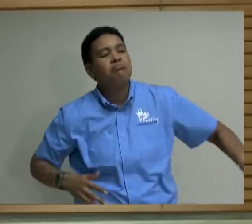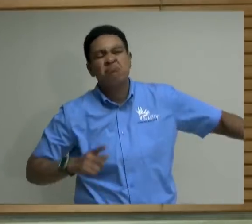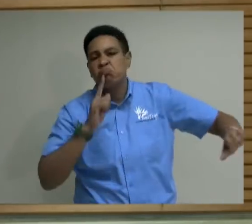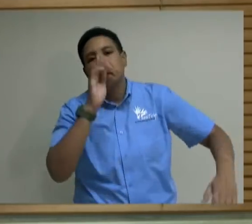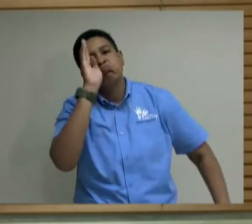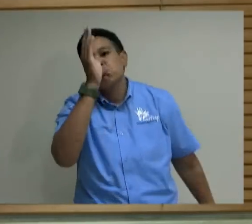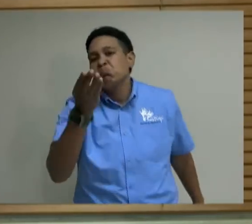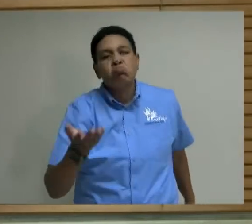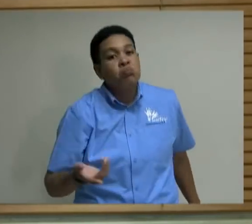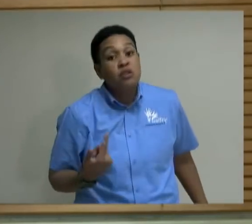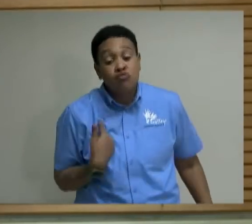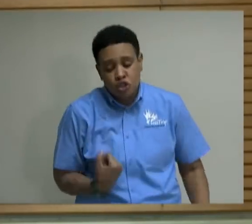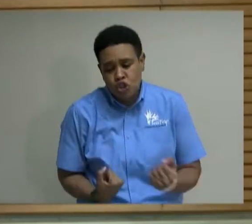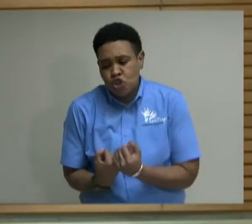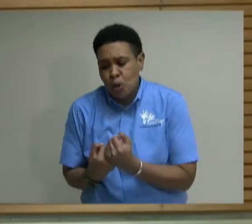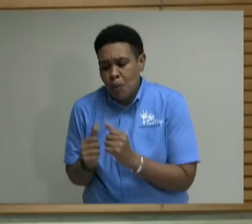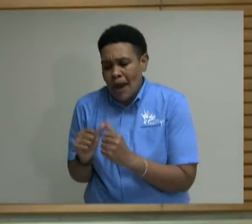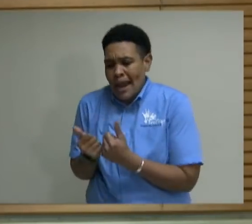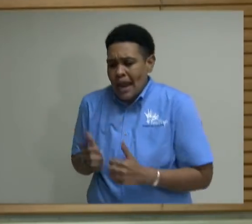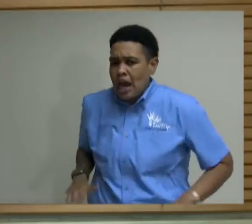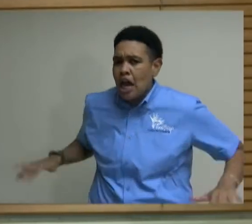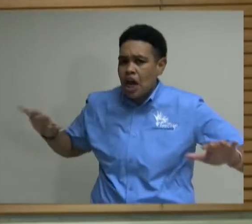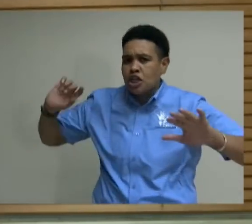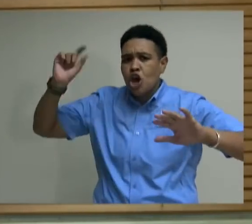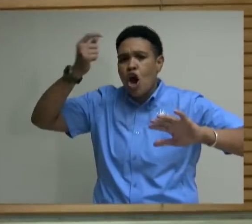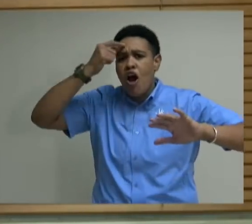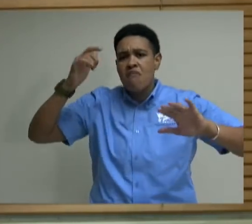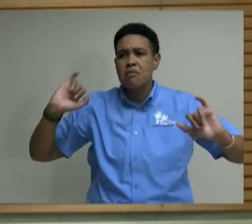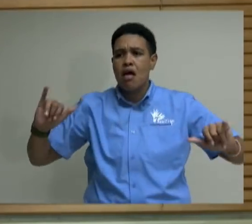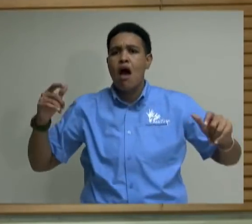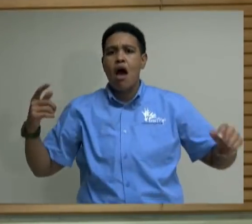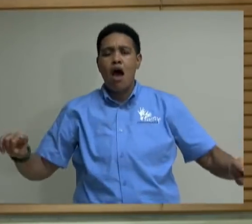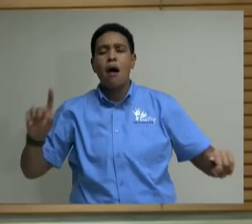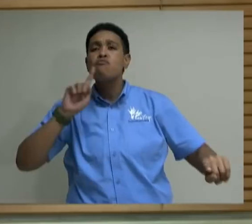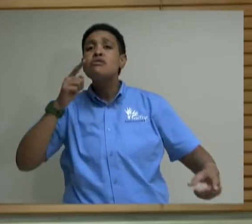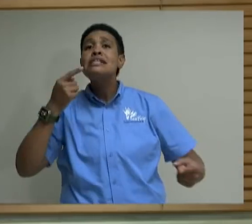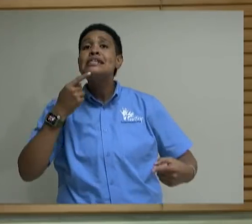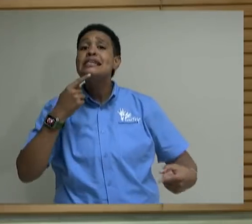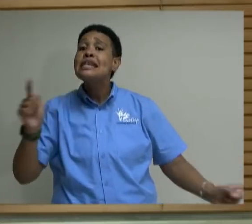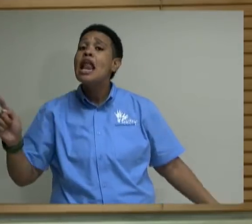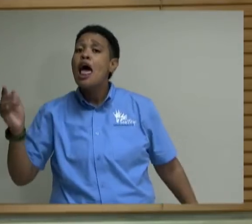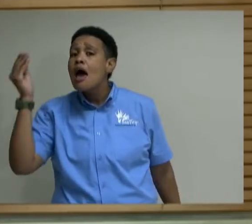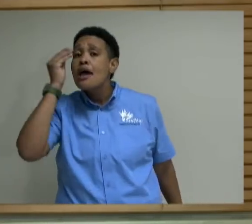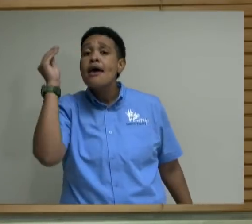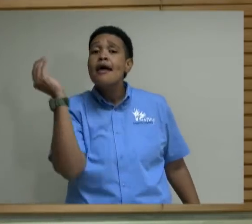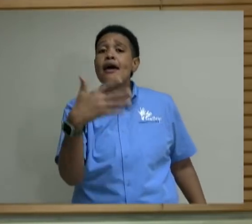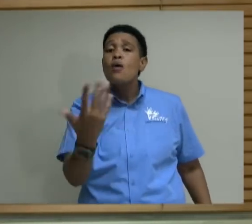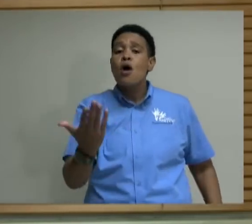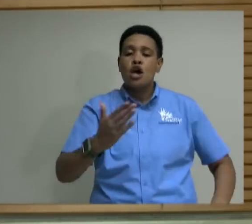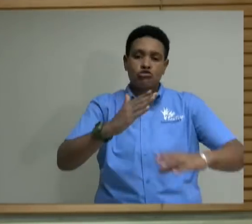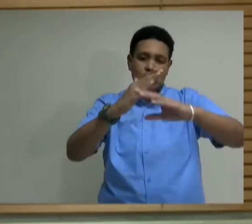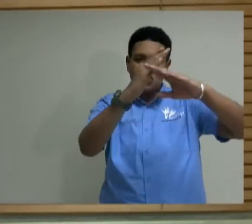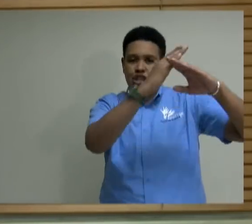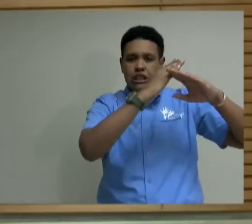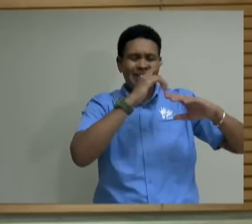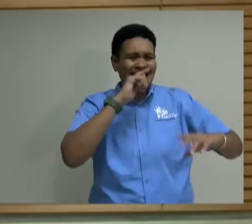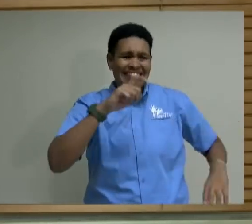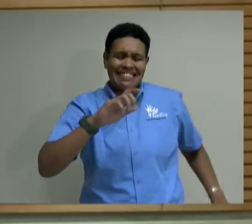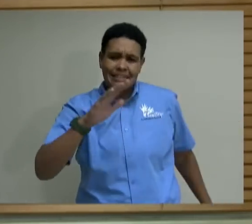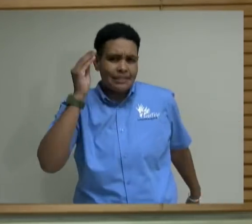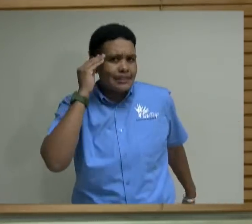the supporting agencies, the government of the day in declaring the restrictions that were